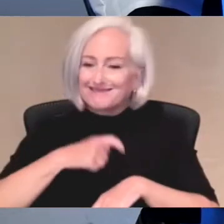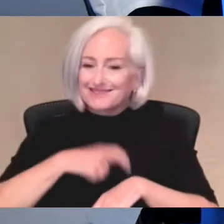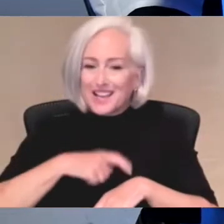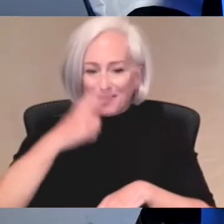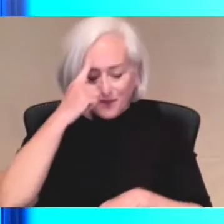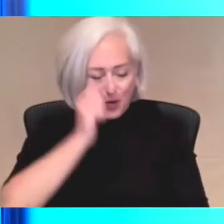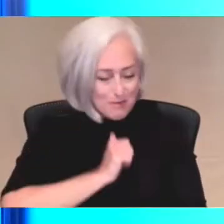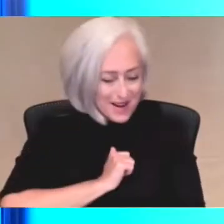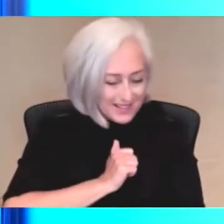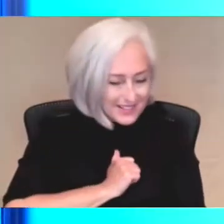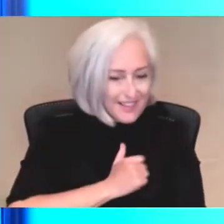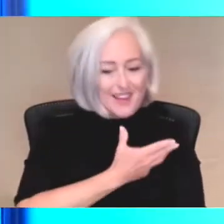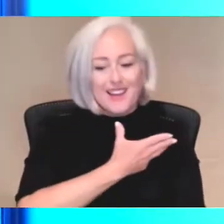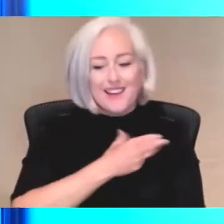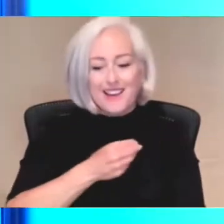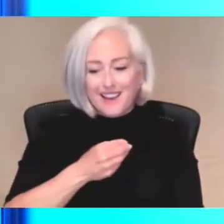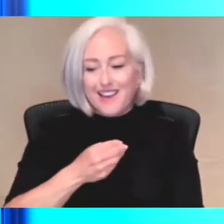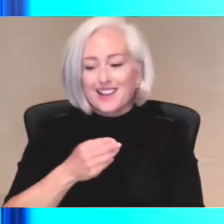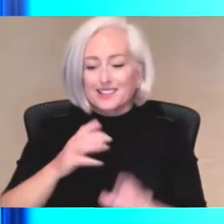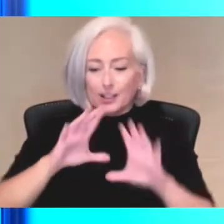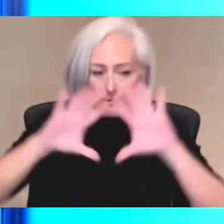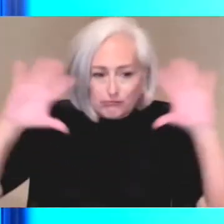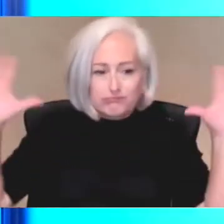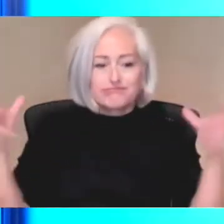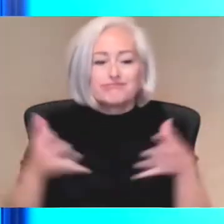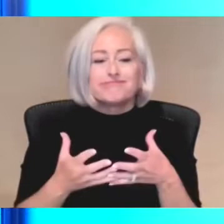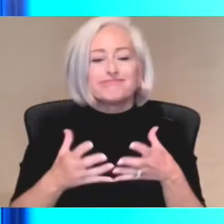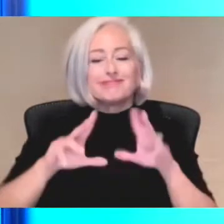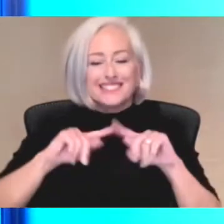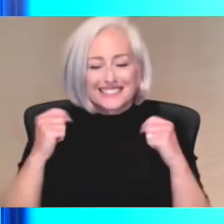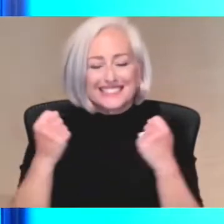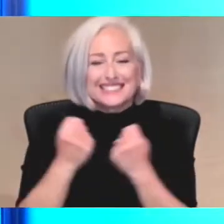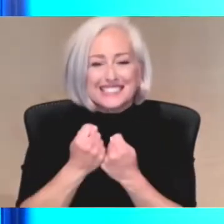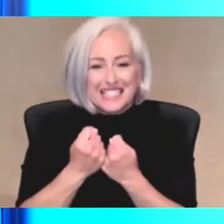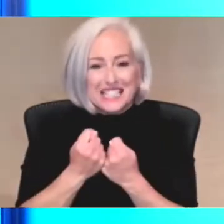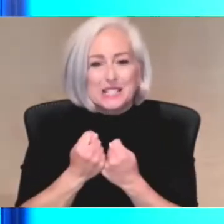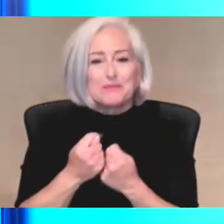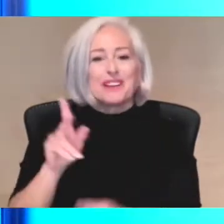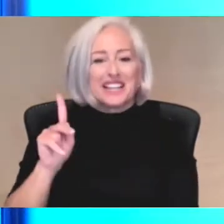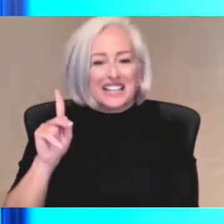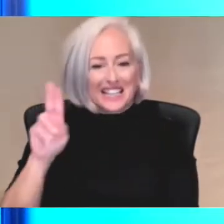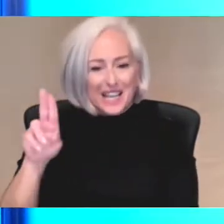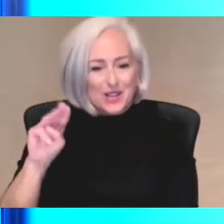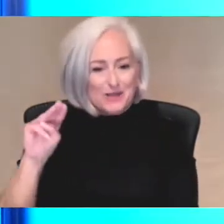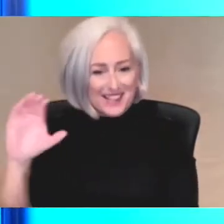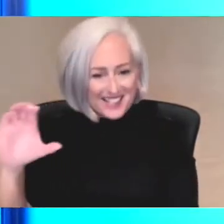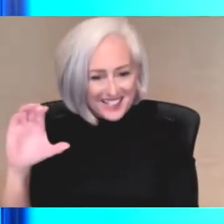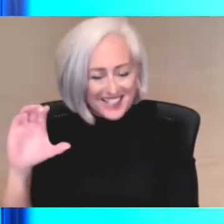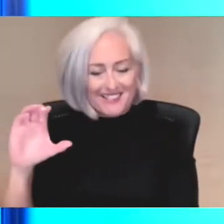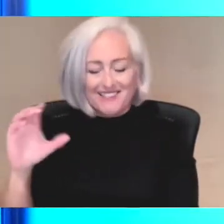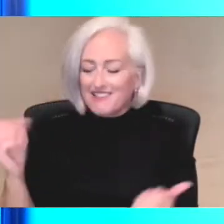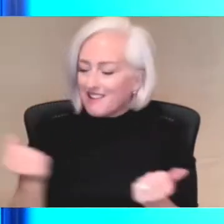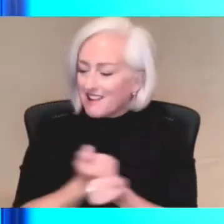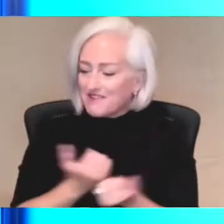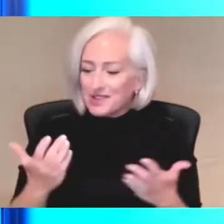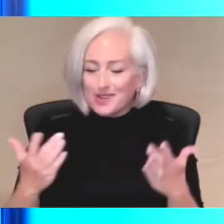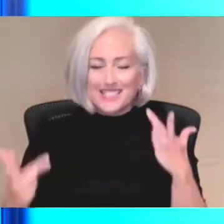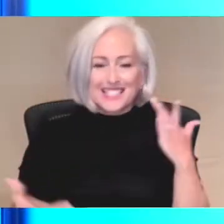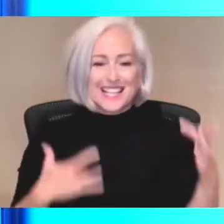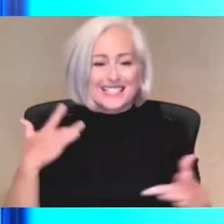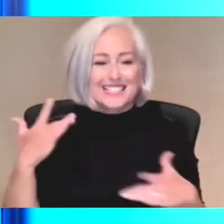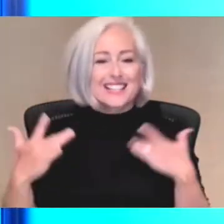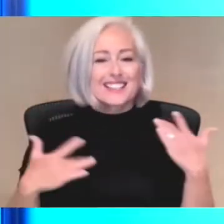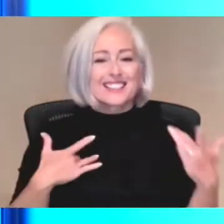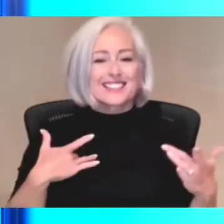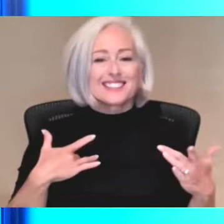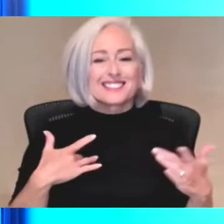for a very large team, our department, the institution. So very excited, but